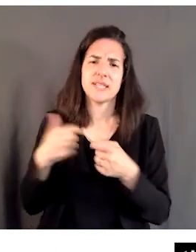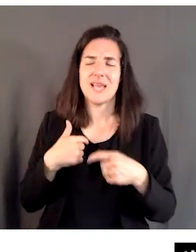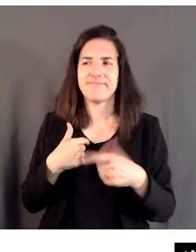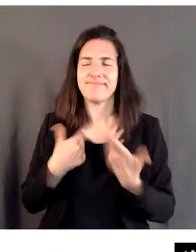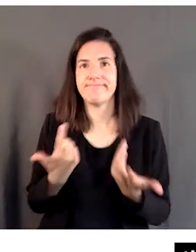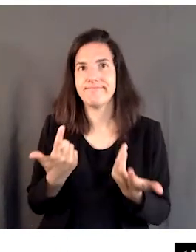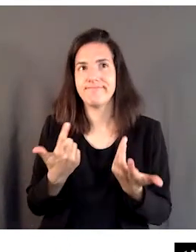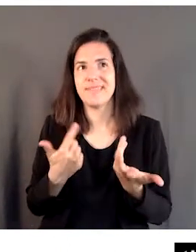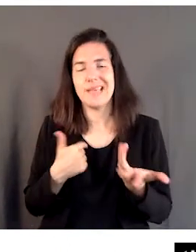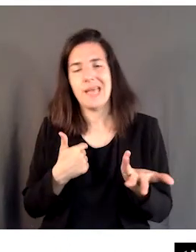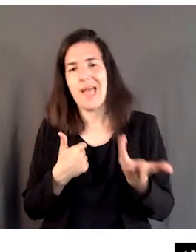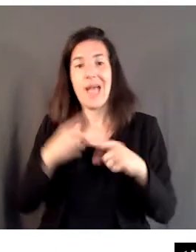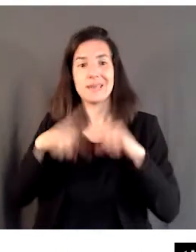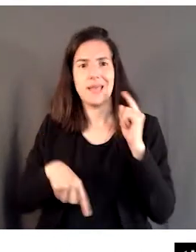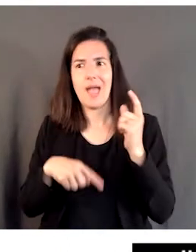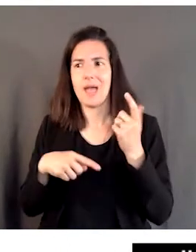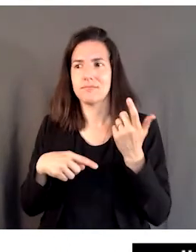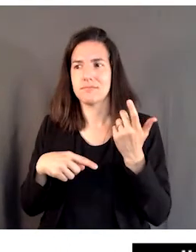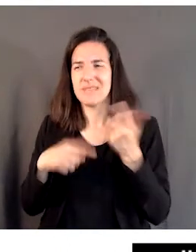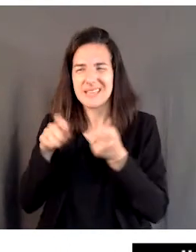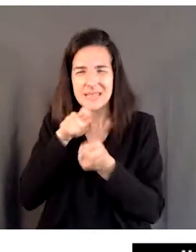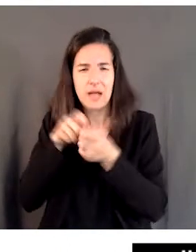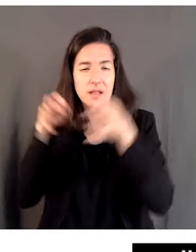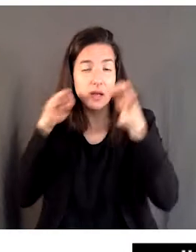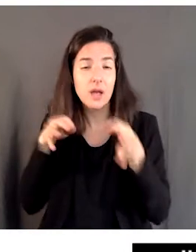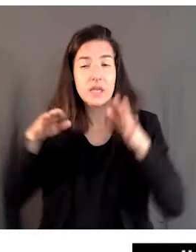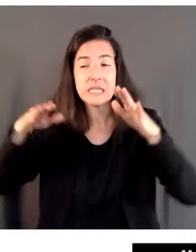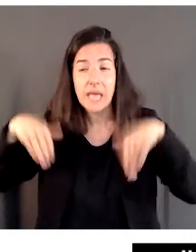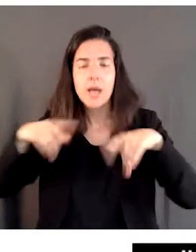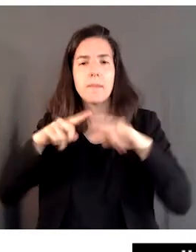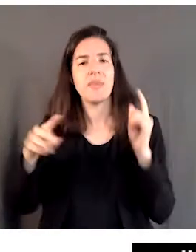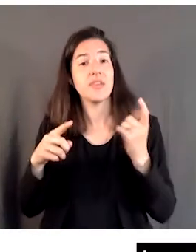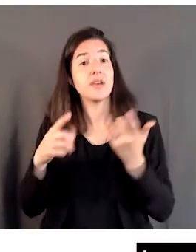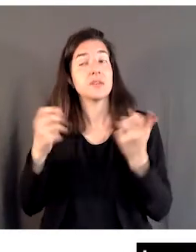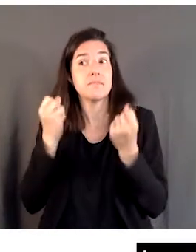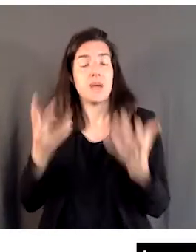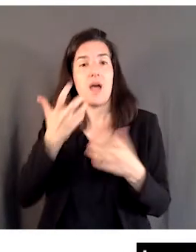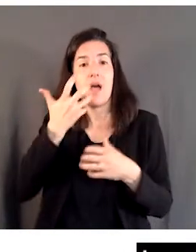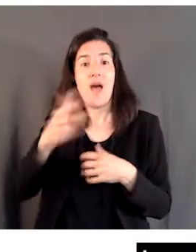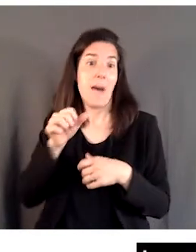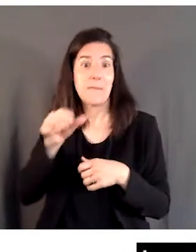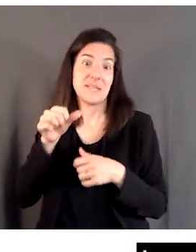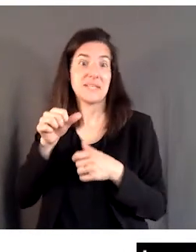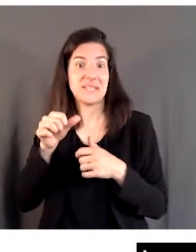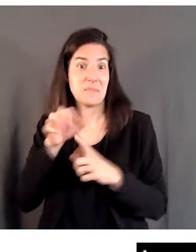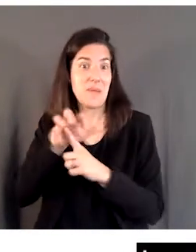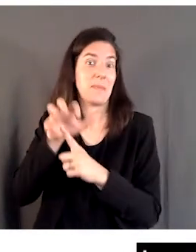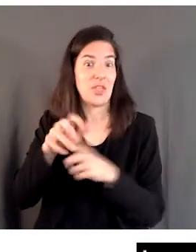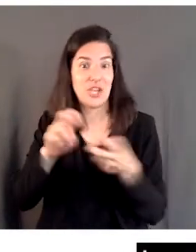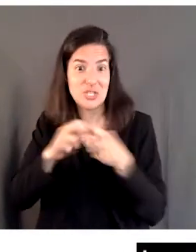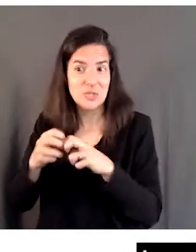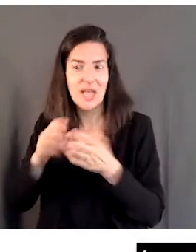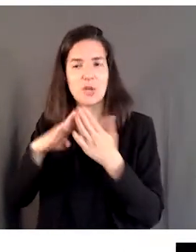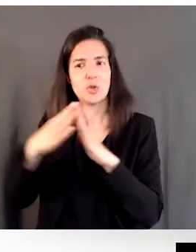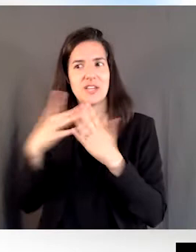I can't say yet, but there's a lot of really hot button issues that the community has been discussing for a long time that